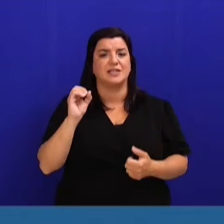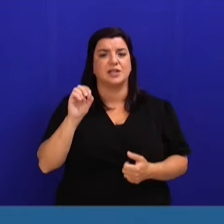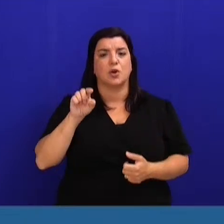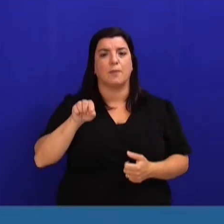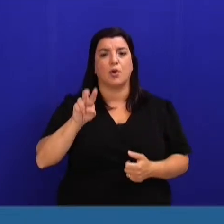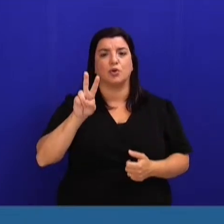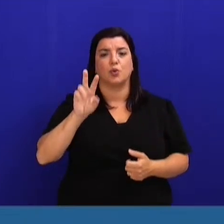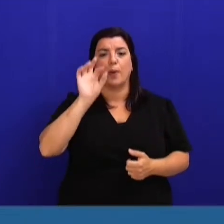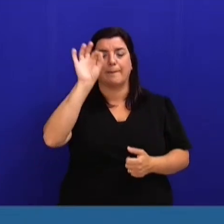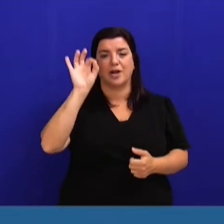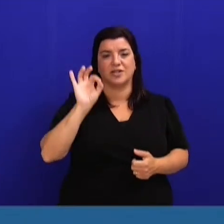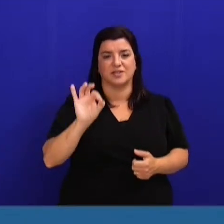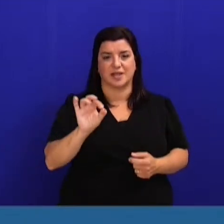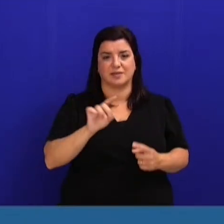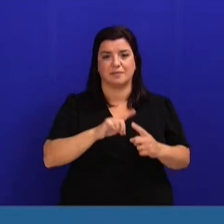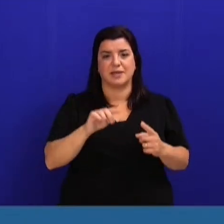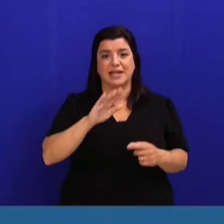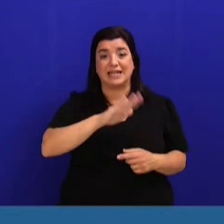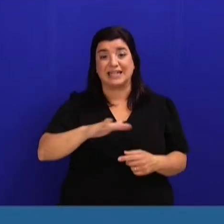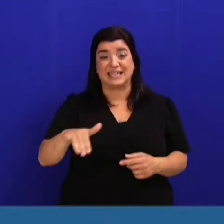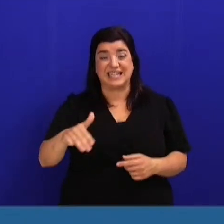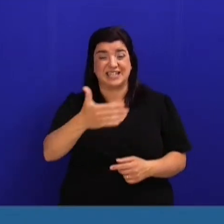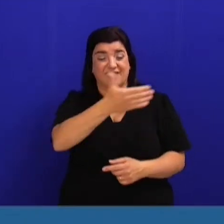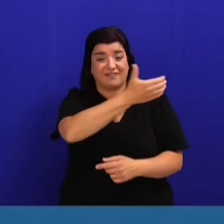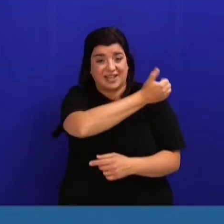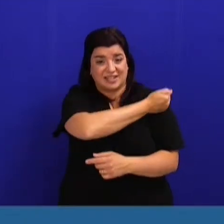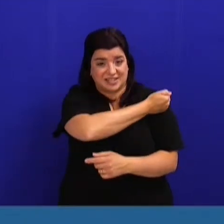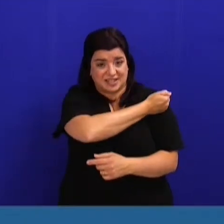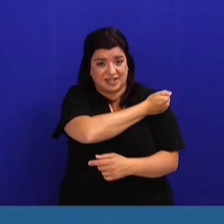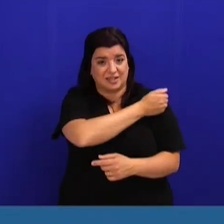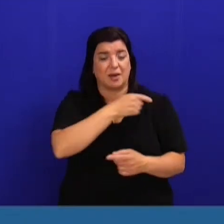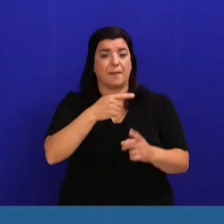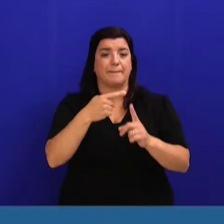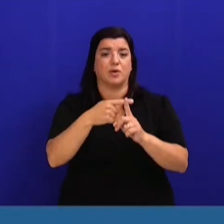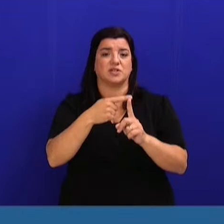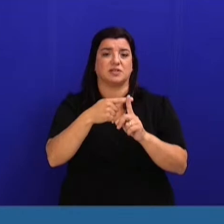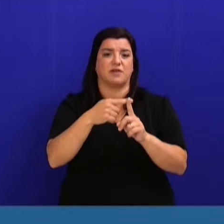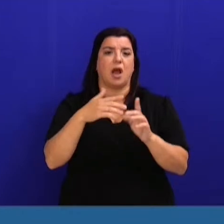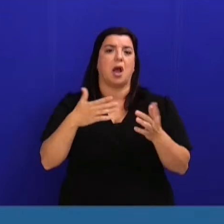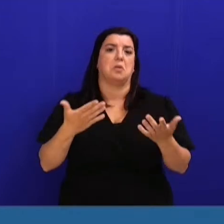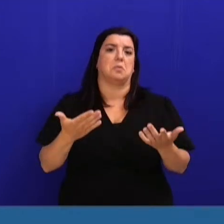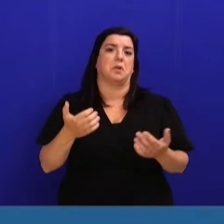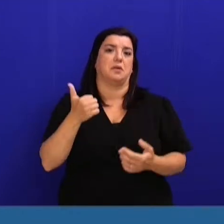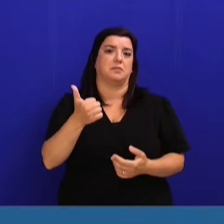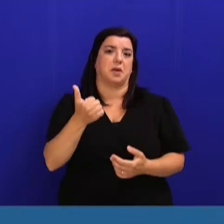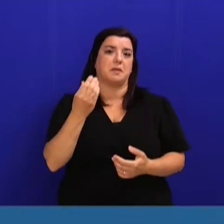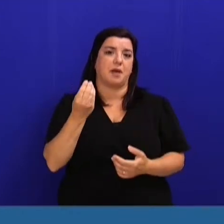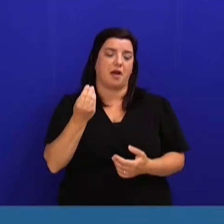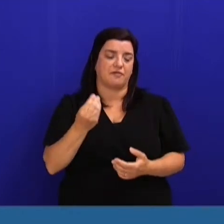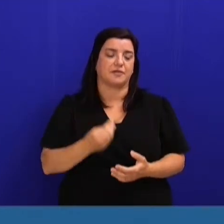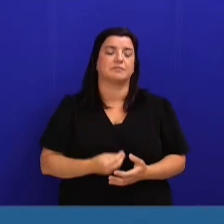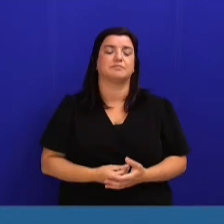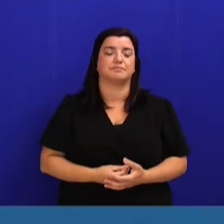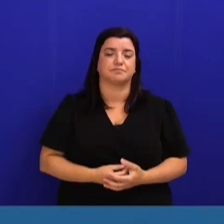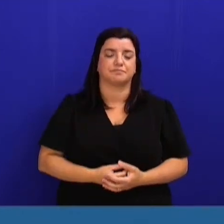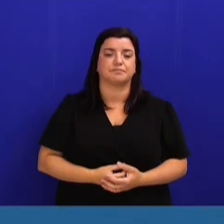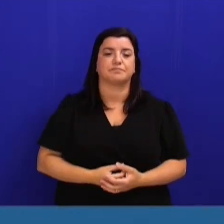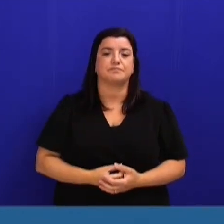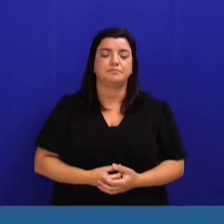dawk il-persuni kollha li ġew vaccinated li ħarġu pożittivi. Allura hemmhekk tara l-efficacy tagħha din